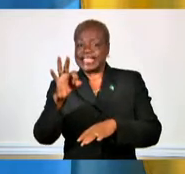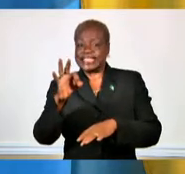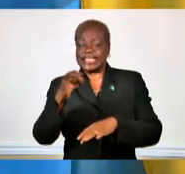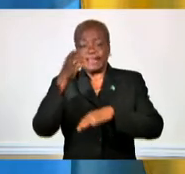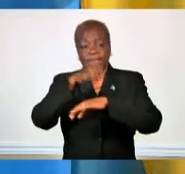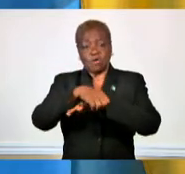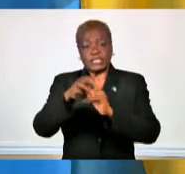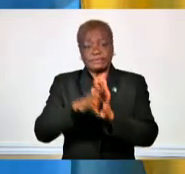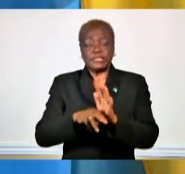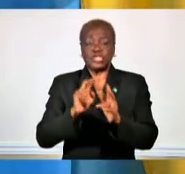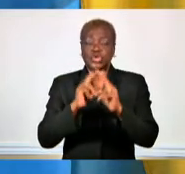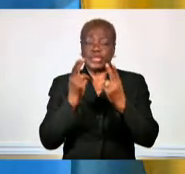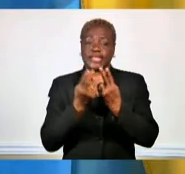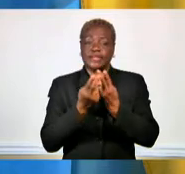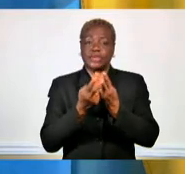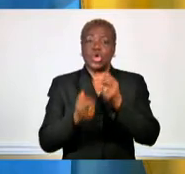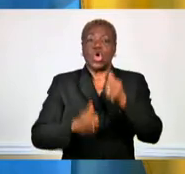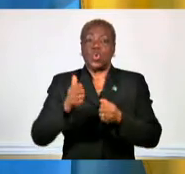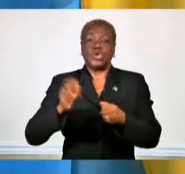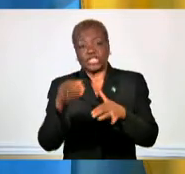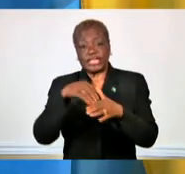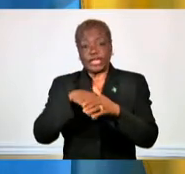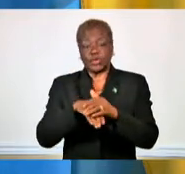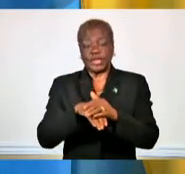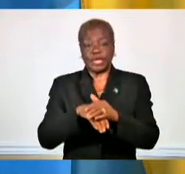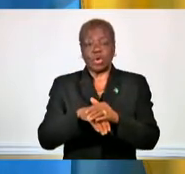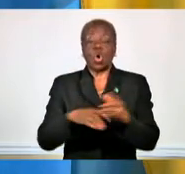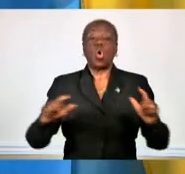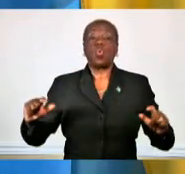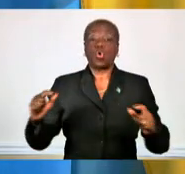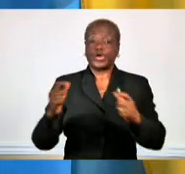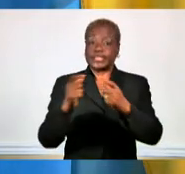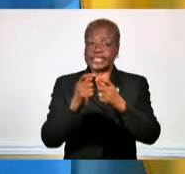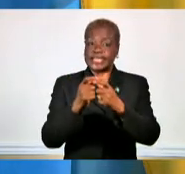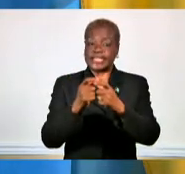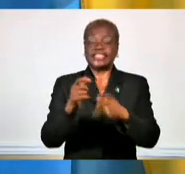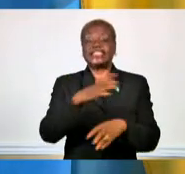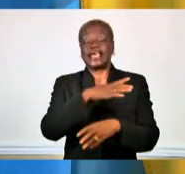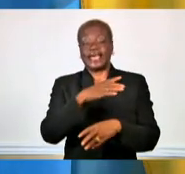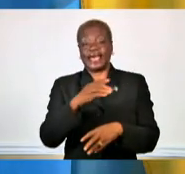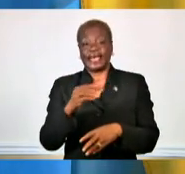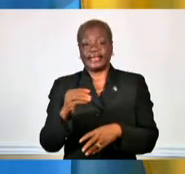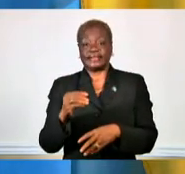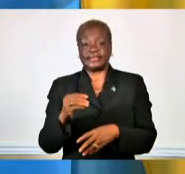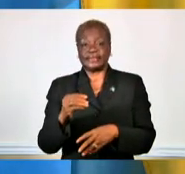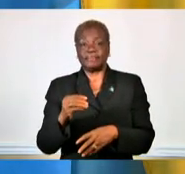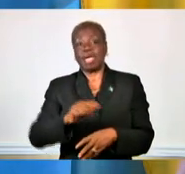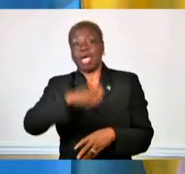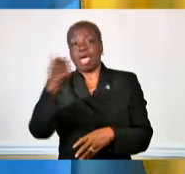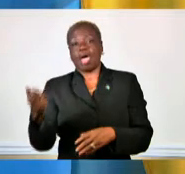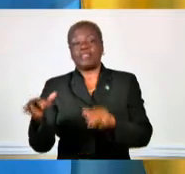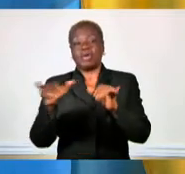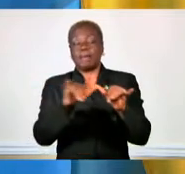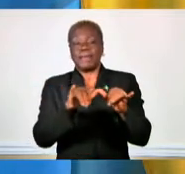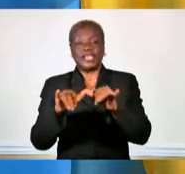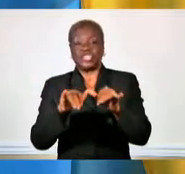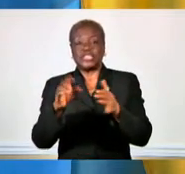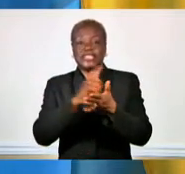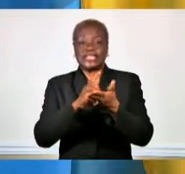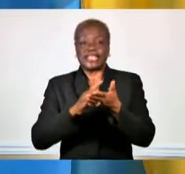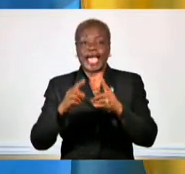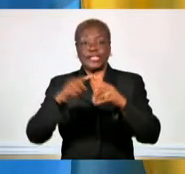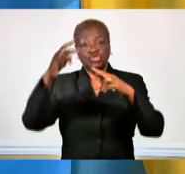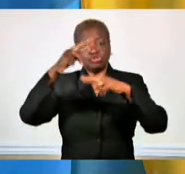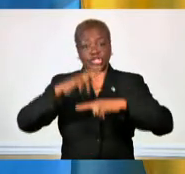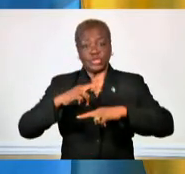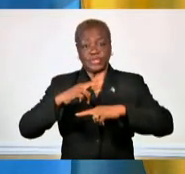Unit, which will also utilize police quarantines and other measures designed to